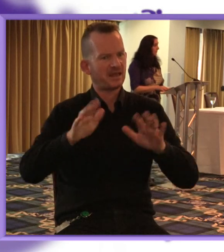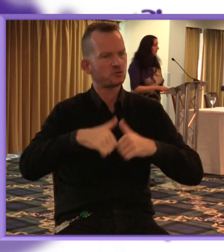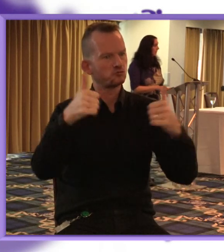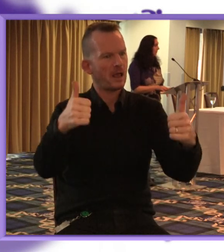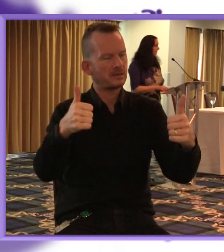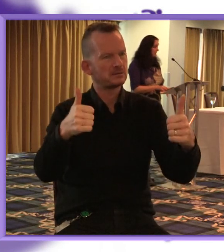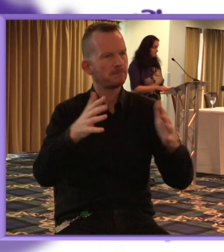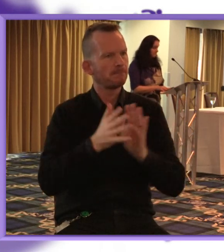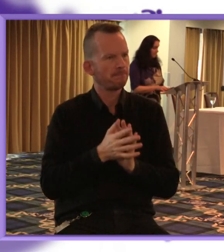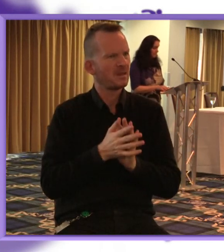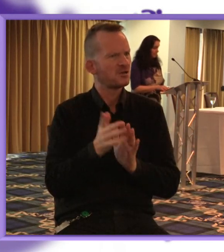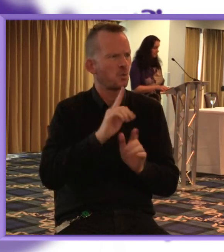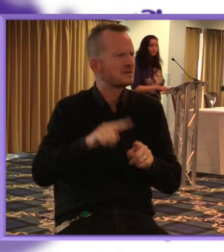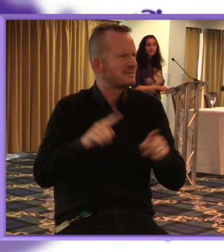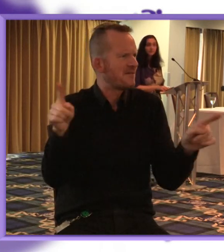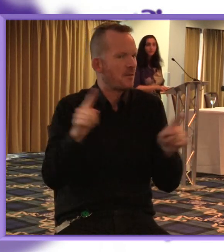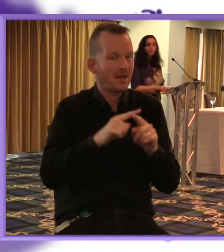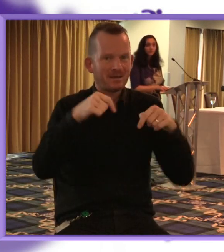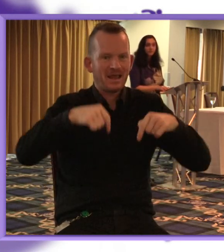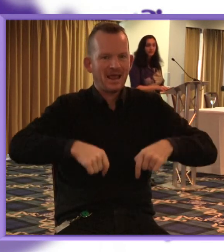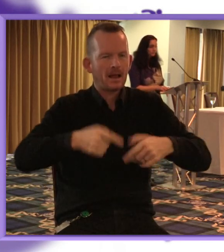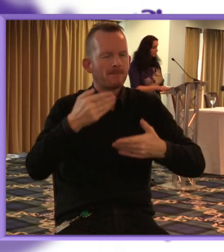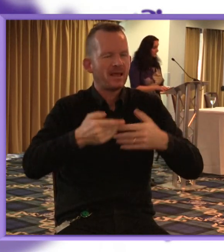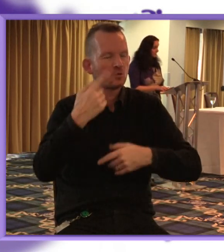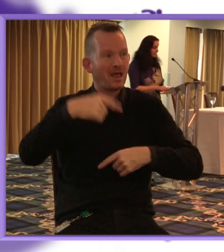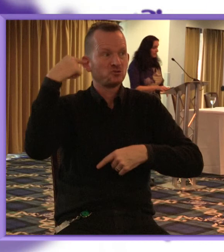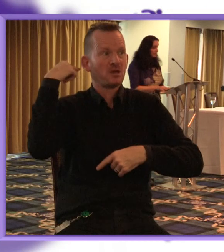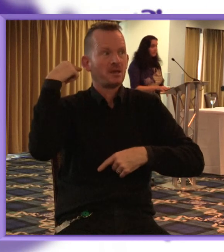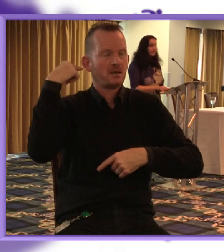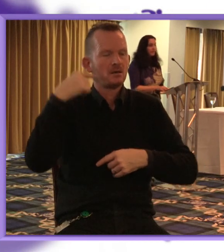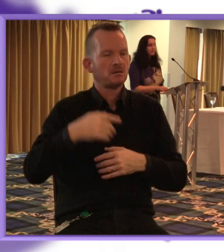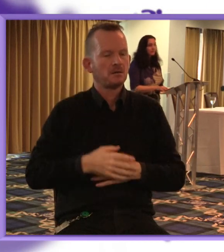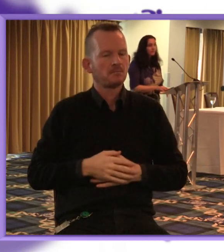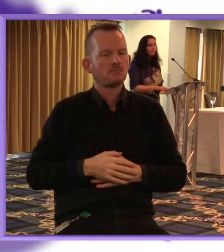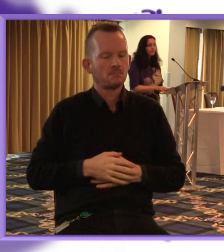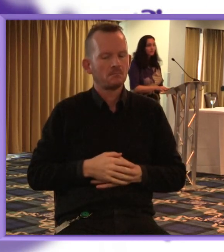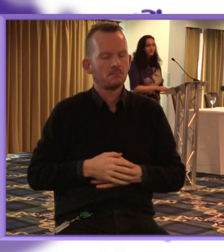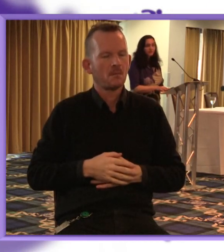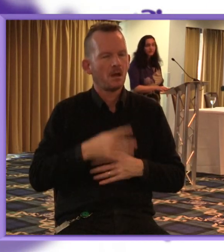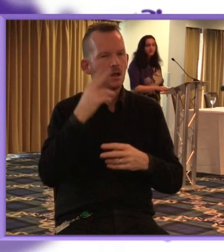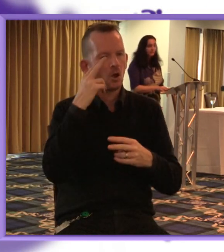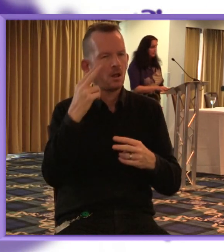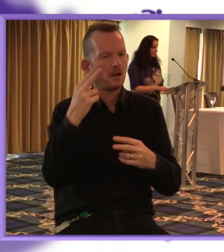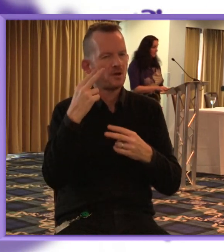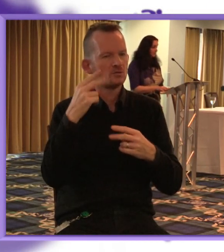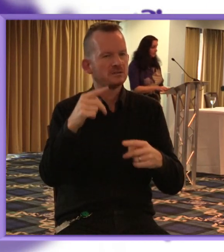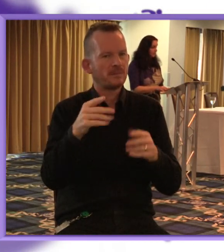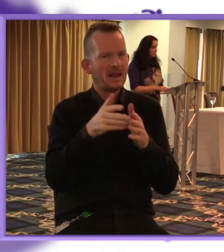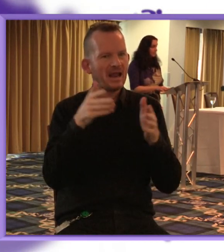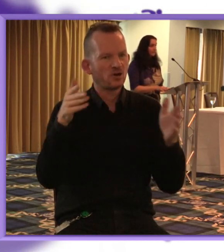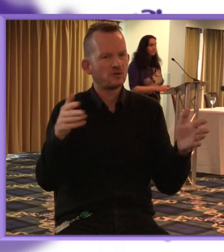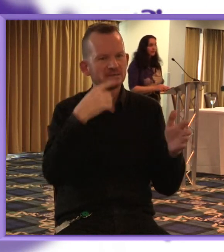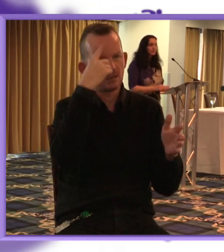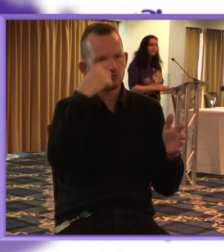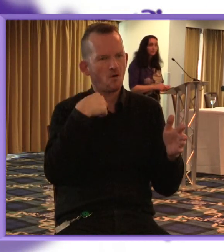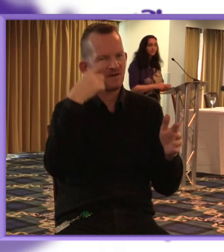different about where we are compared to, say, 12 months ago? I think you'll have noticed there's been an increase in the profile of